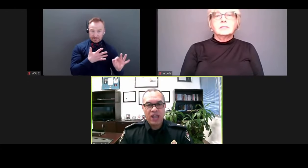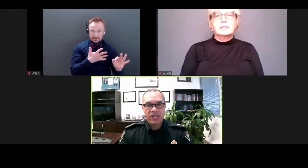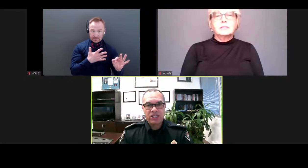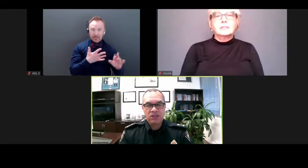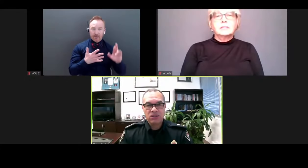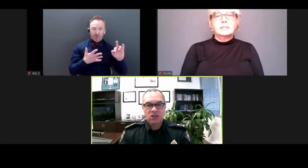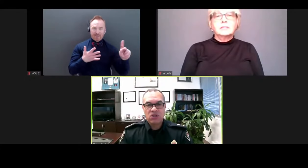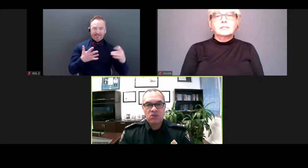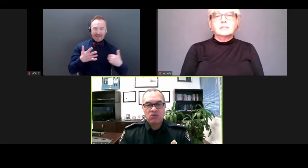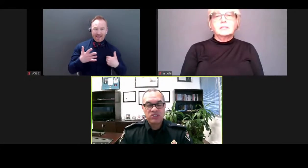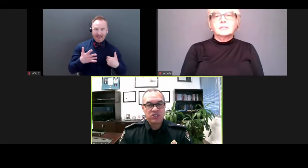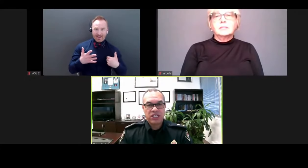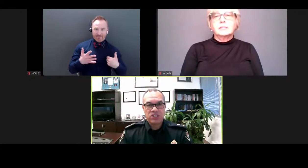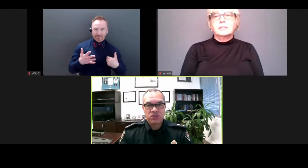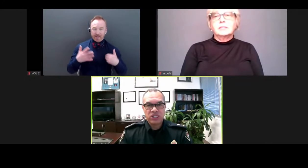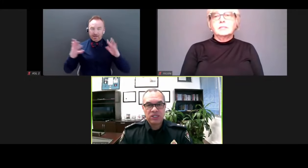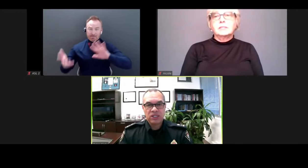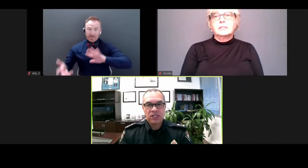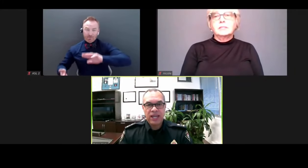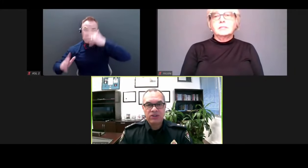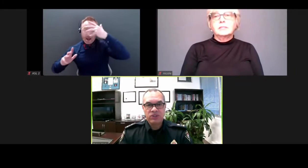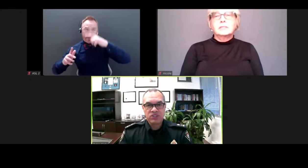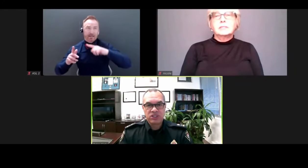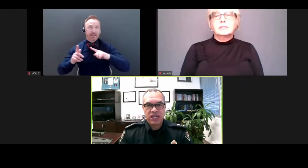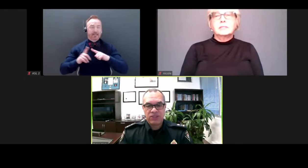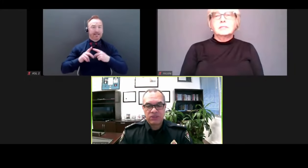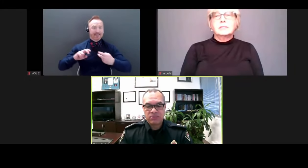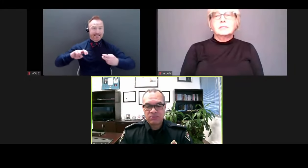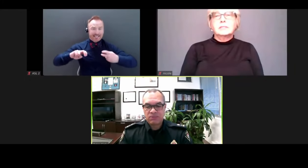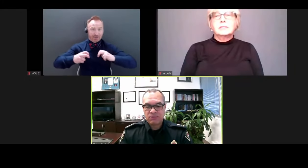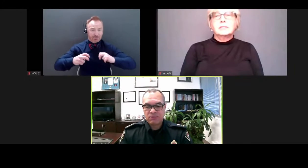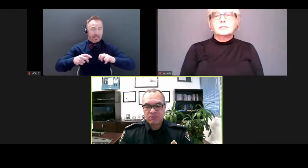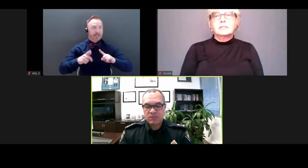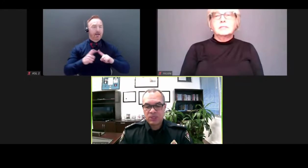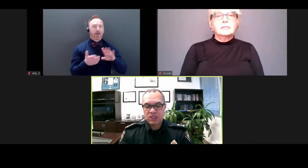to rioting, risks to injury, and risks to death.